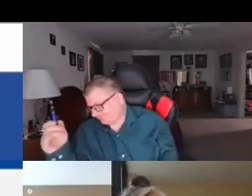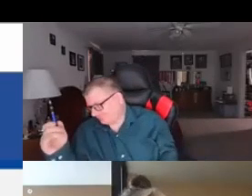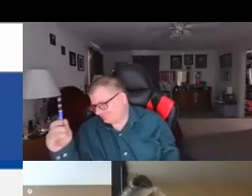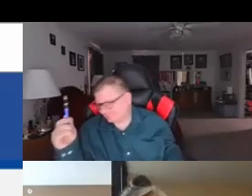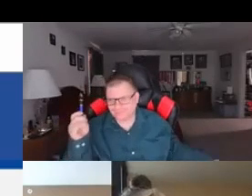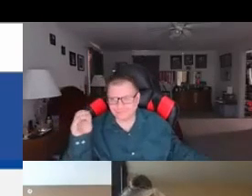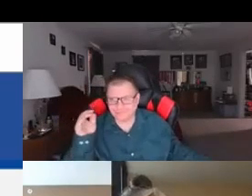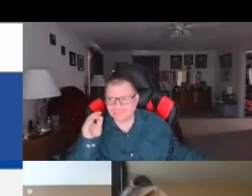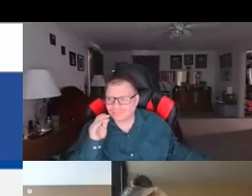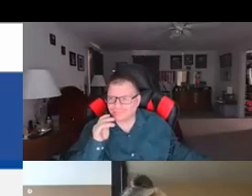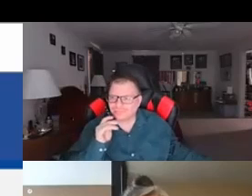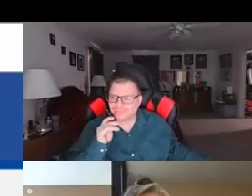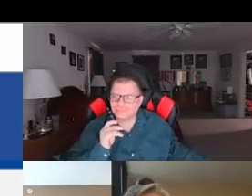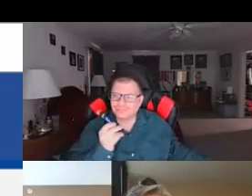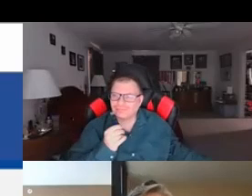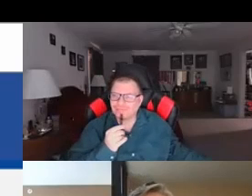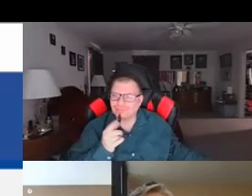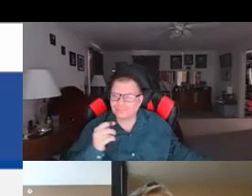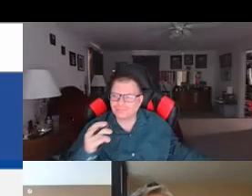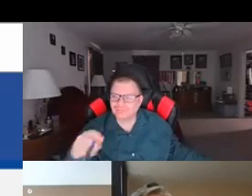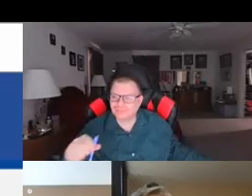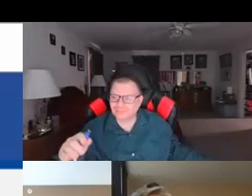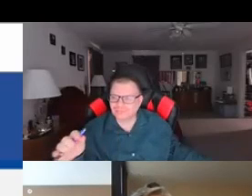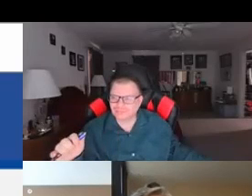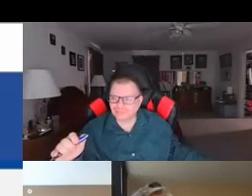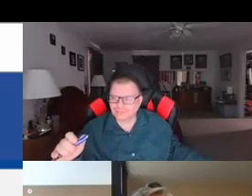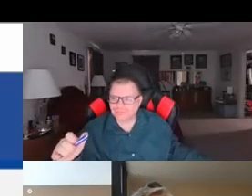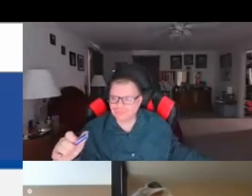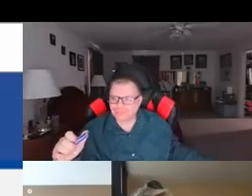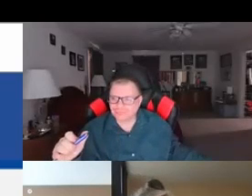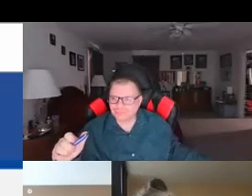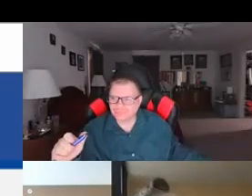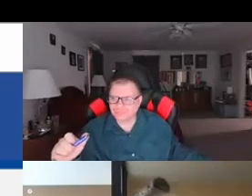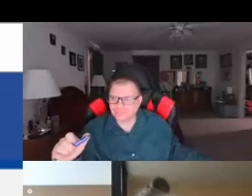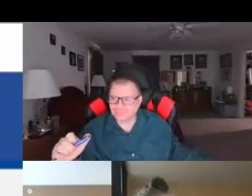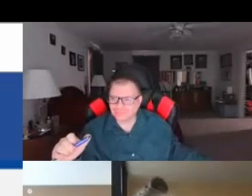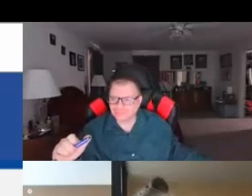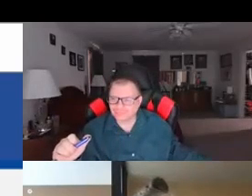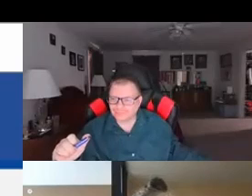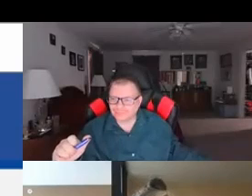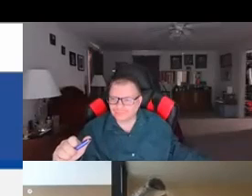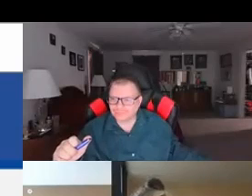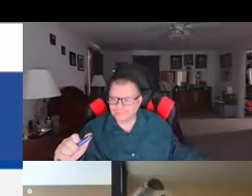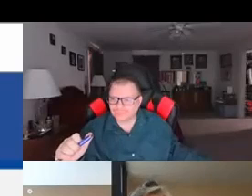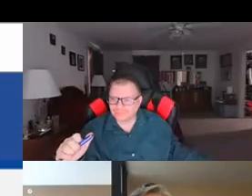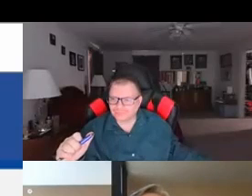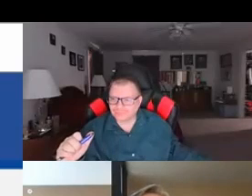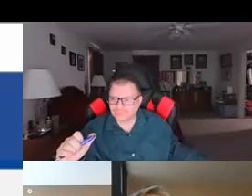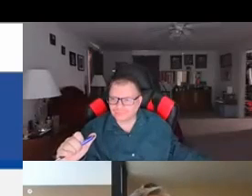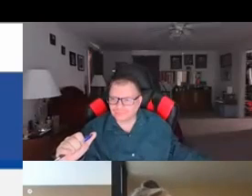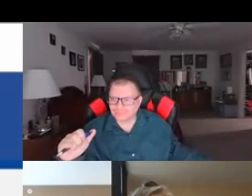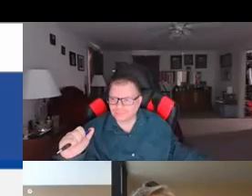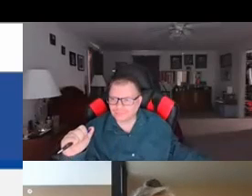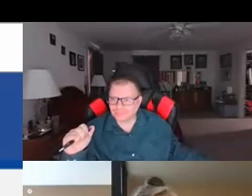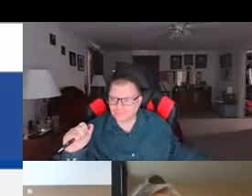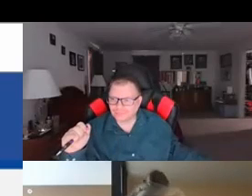with Mr. Billy, but like I explained to him, our reuse program,